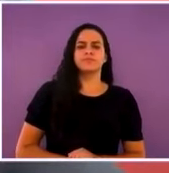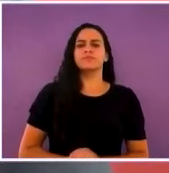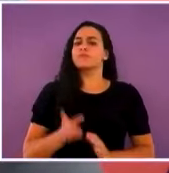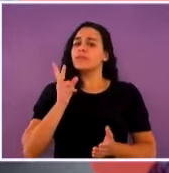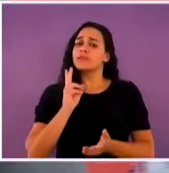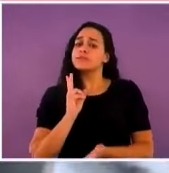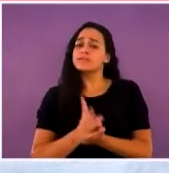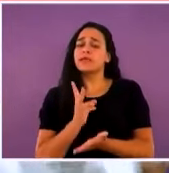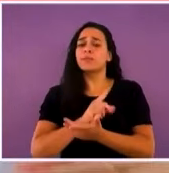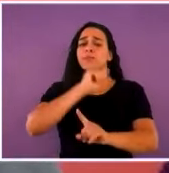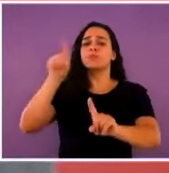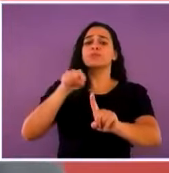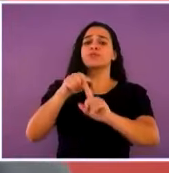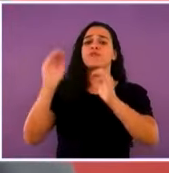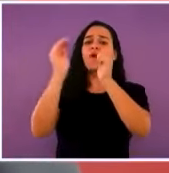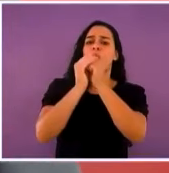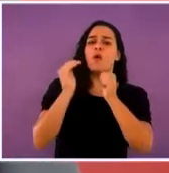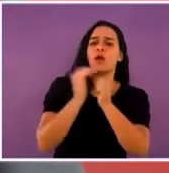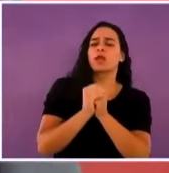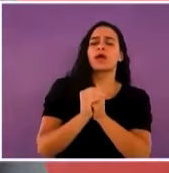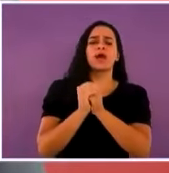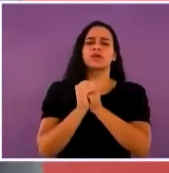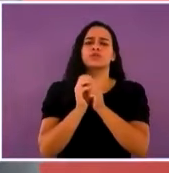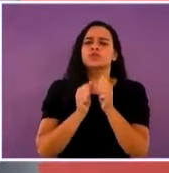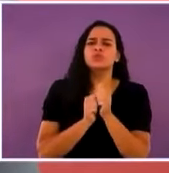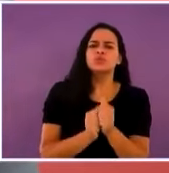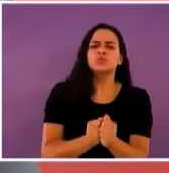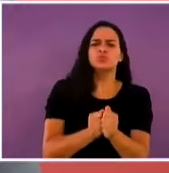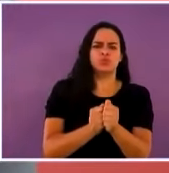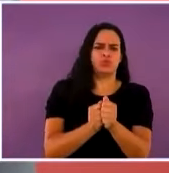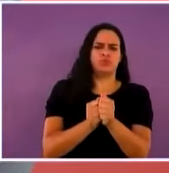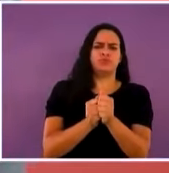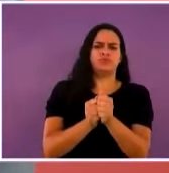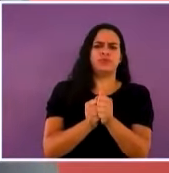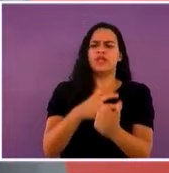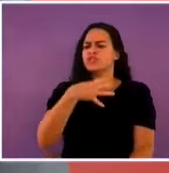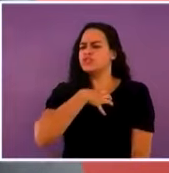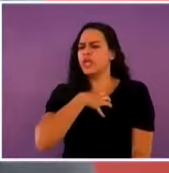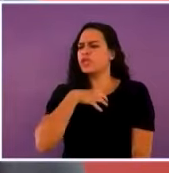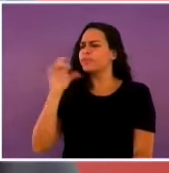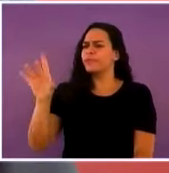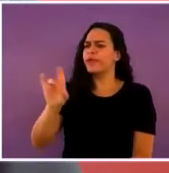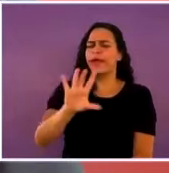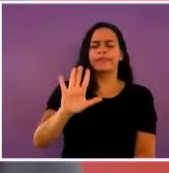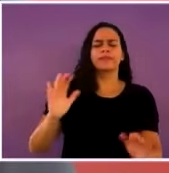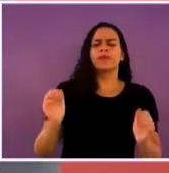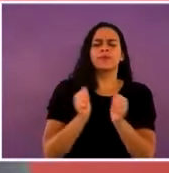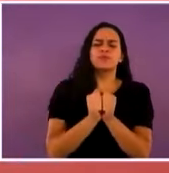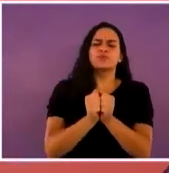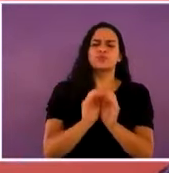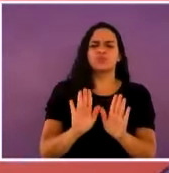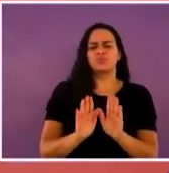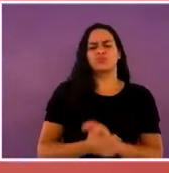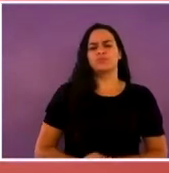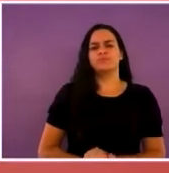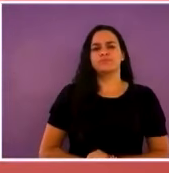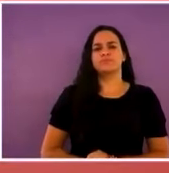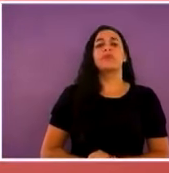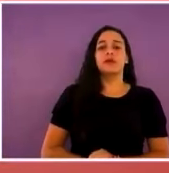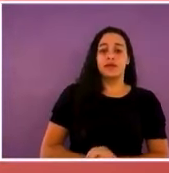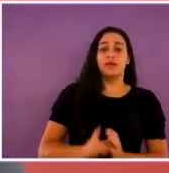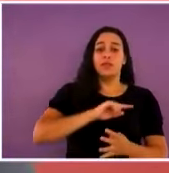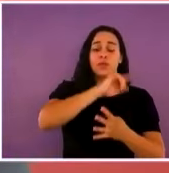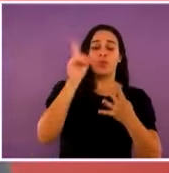orando juntos. The fourth significant writing. We can go next. Thank you. O quarto